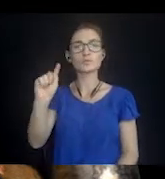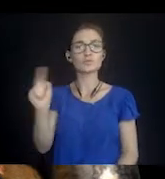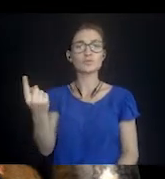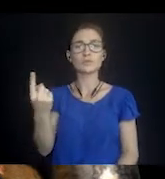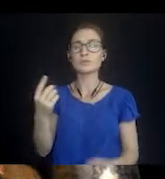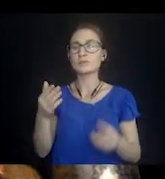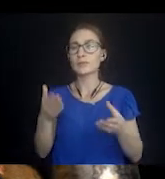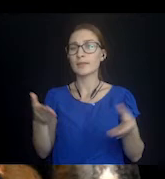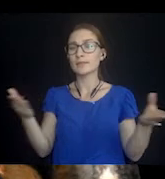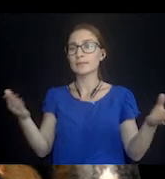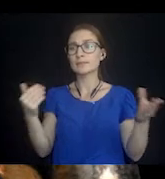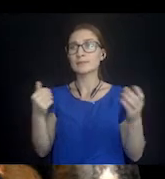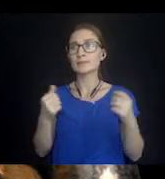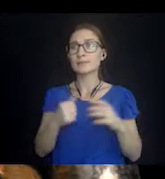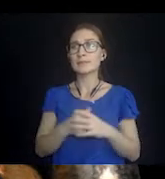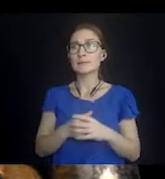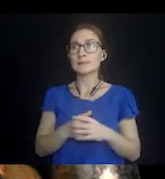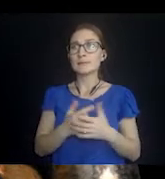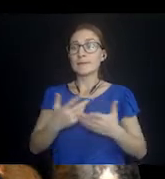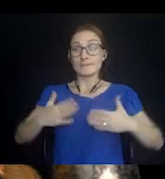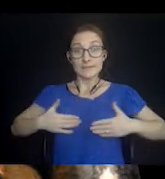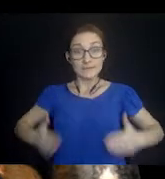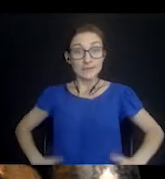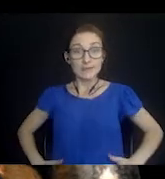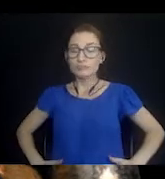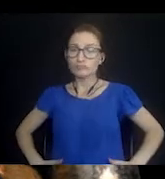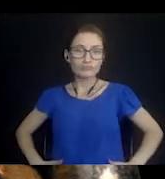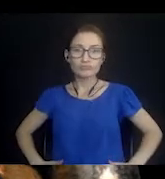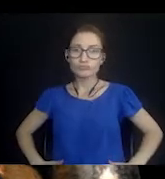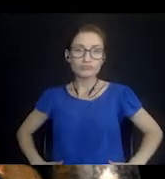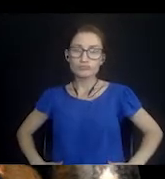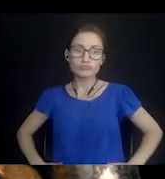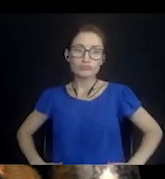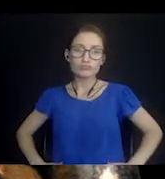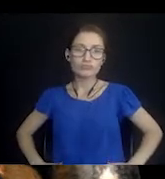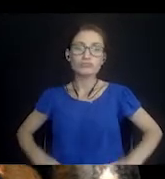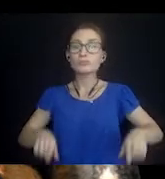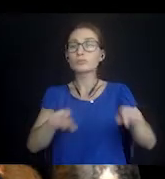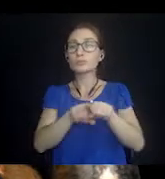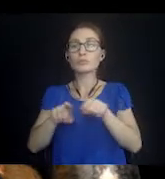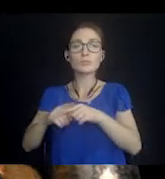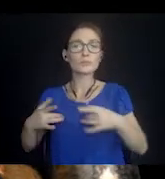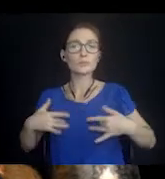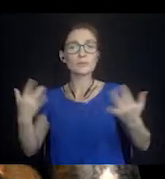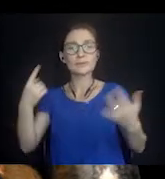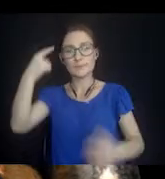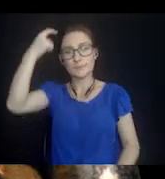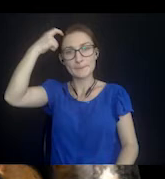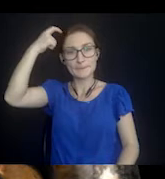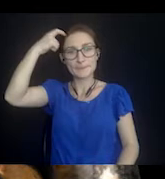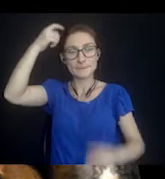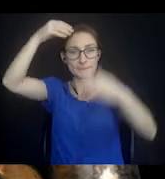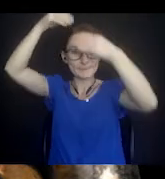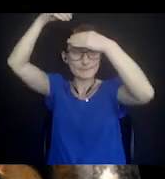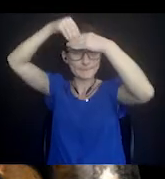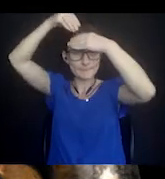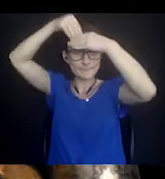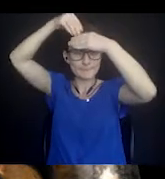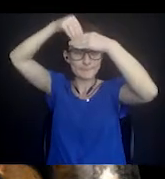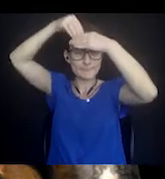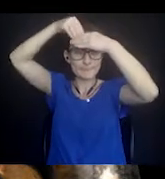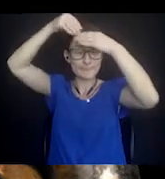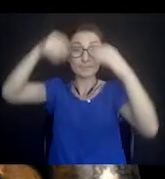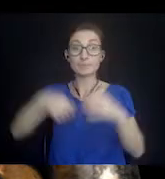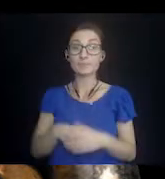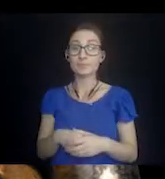your attention. So it's not just things in your physical environment. It's also